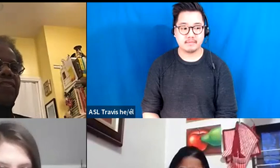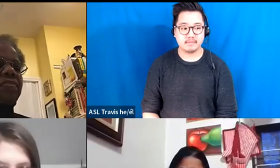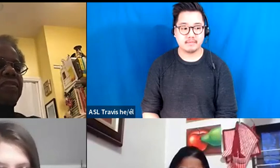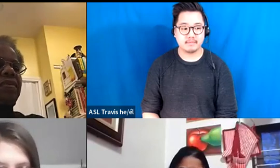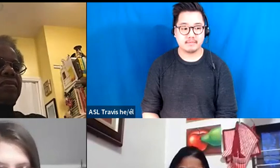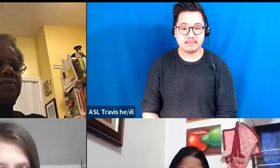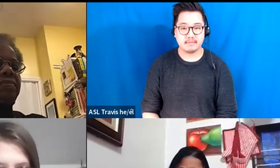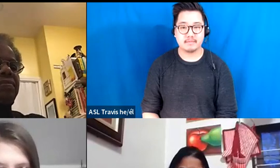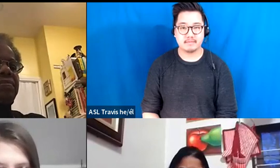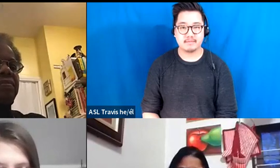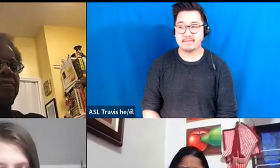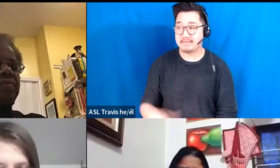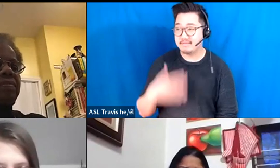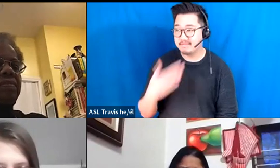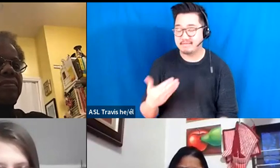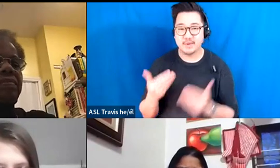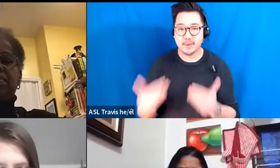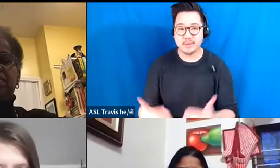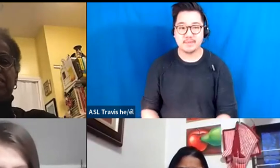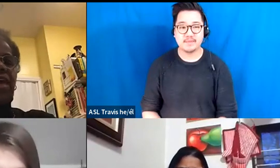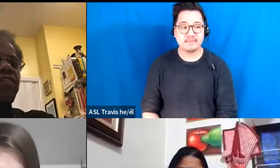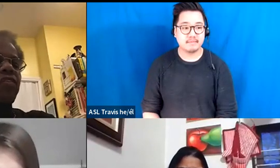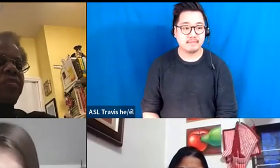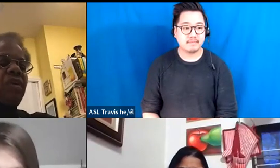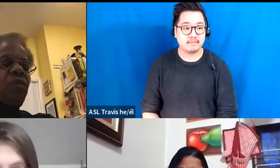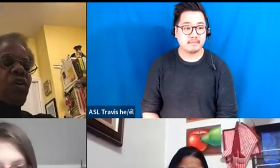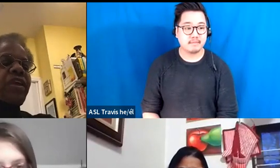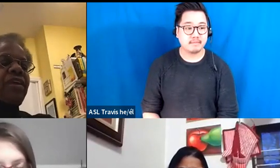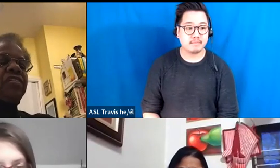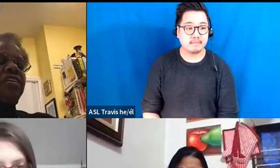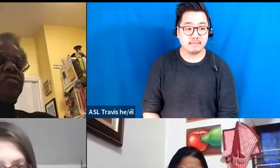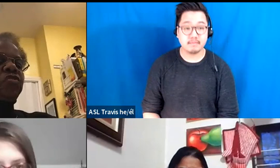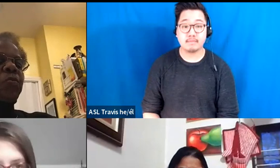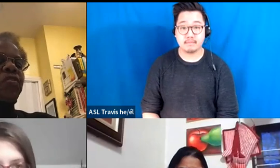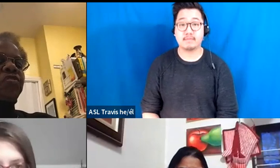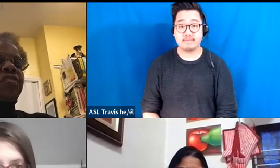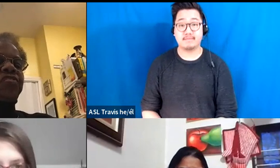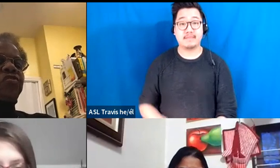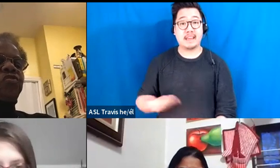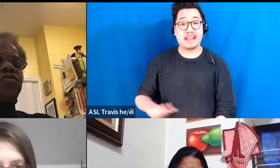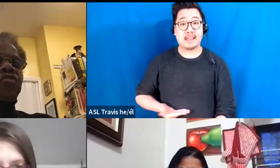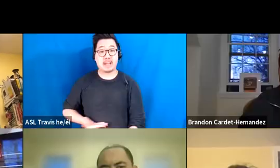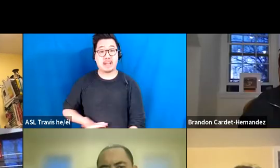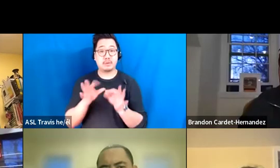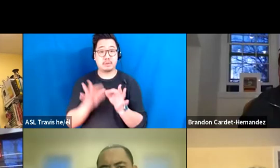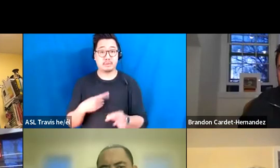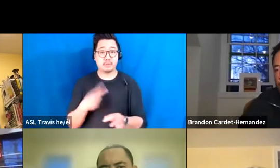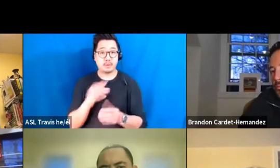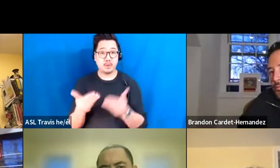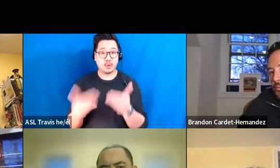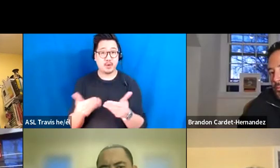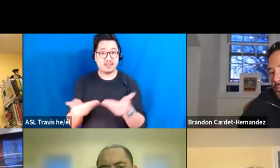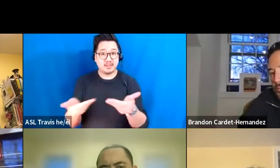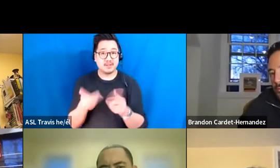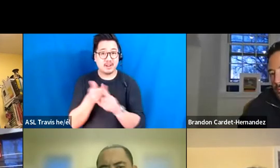go ahead guys thank you thank you well our cantonese interpreters please introduce yourselves and give